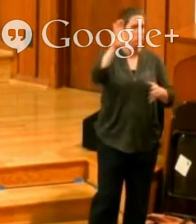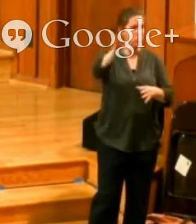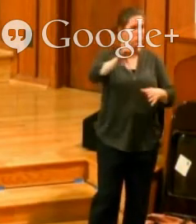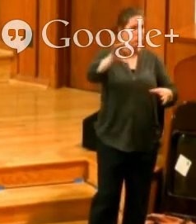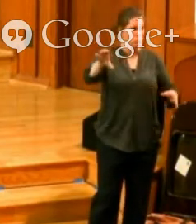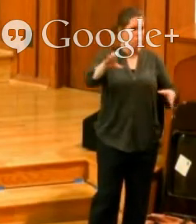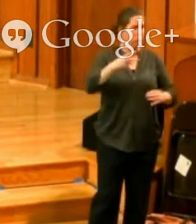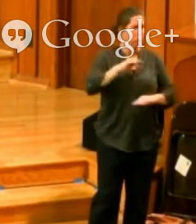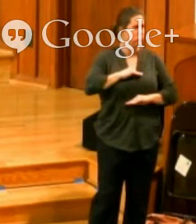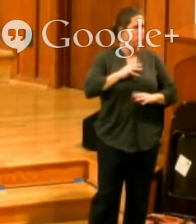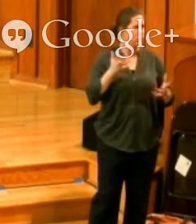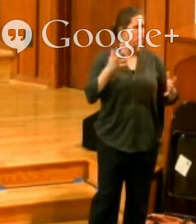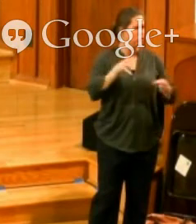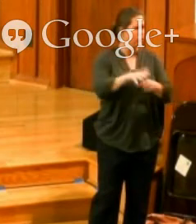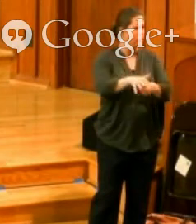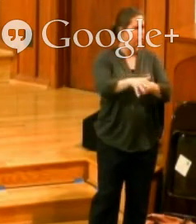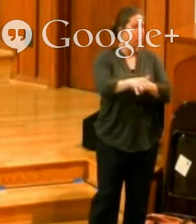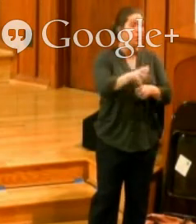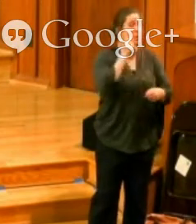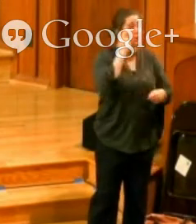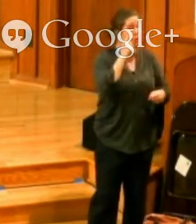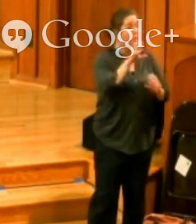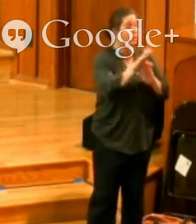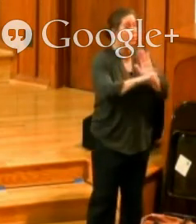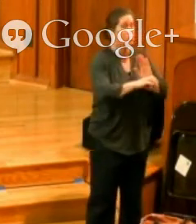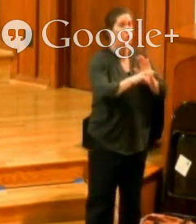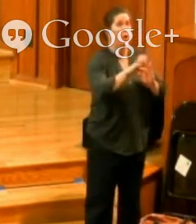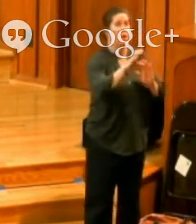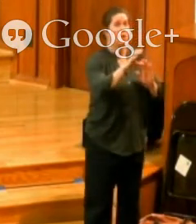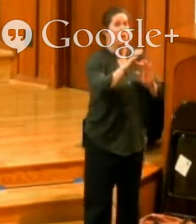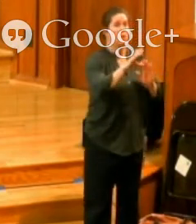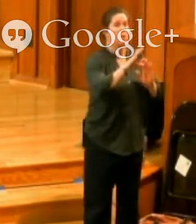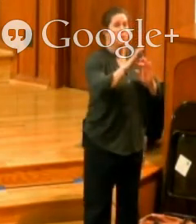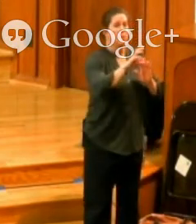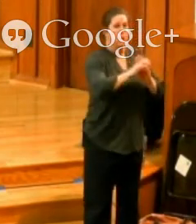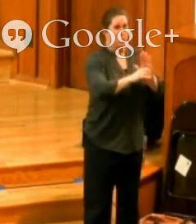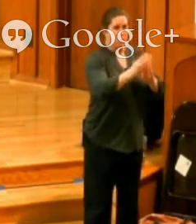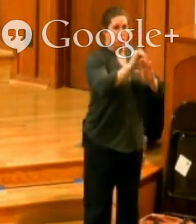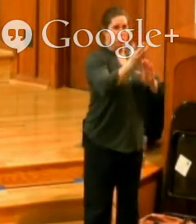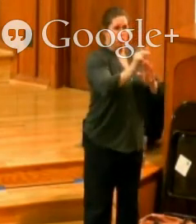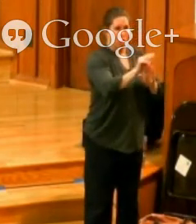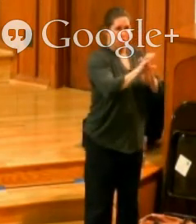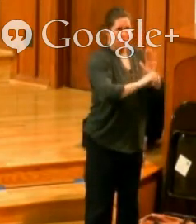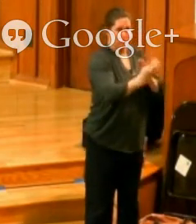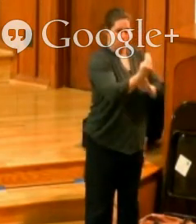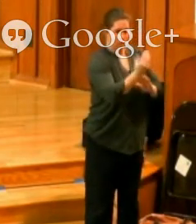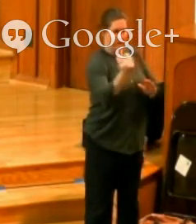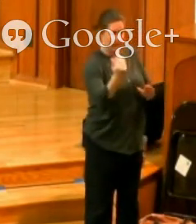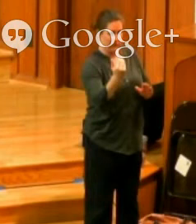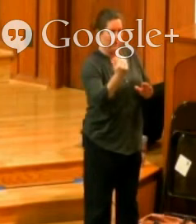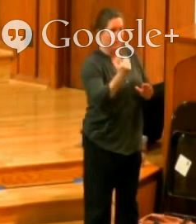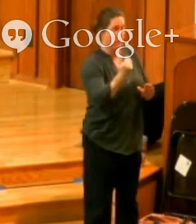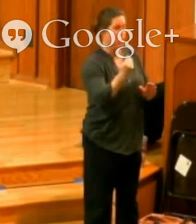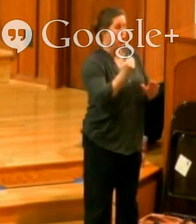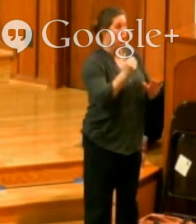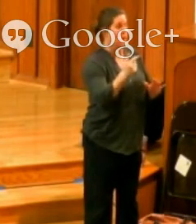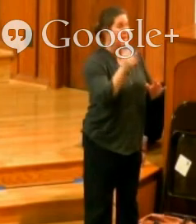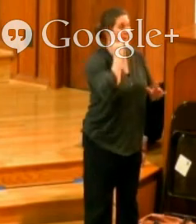chapter 14, verse 15 tells us something different. Jesus himself said, if you love me, do what? Keep